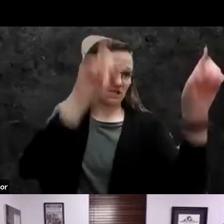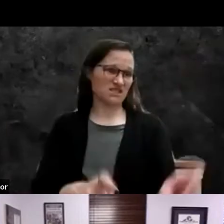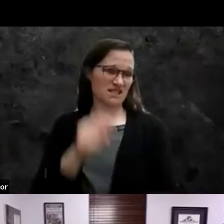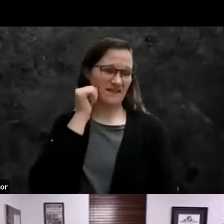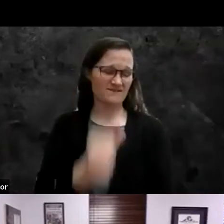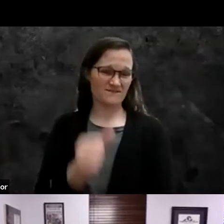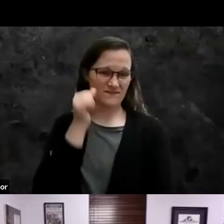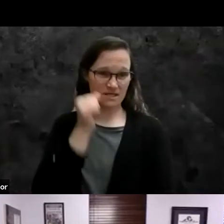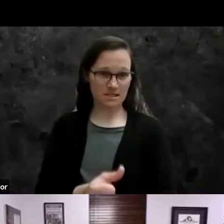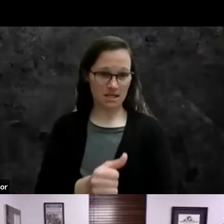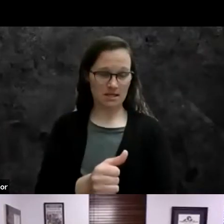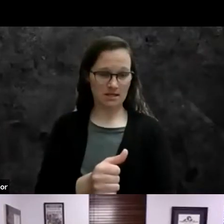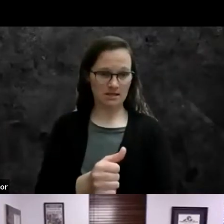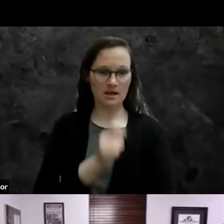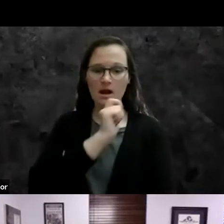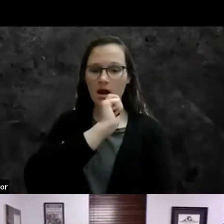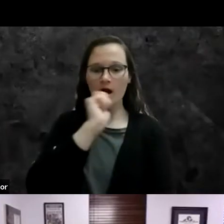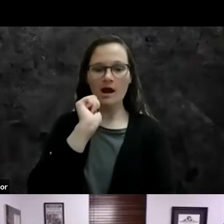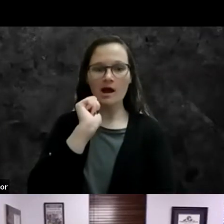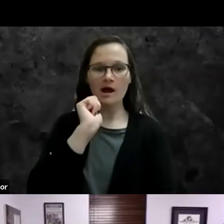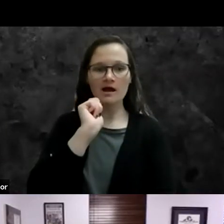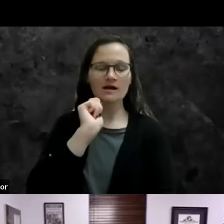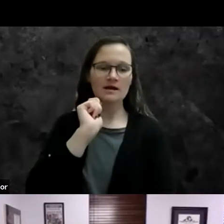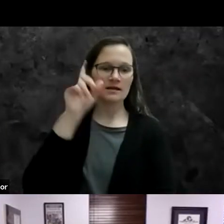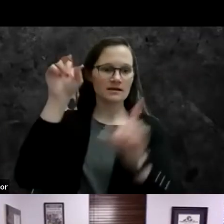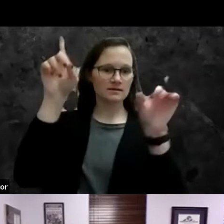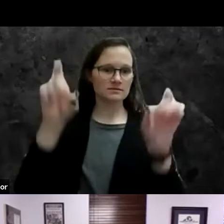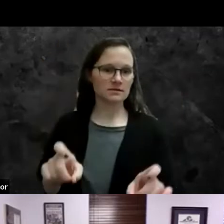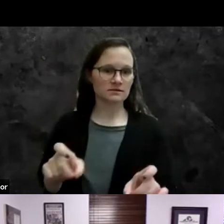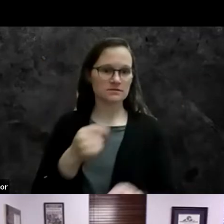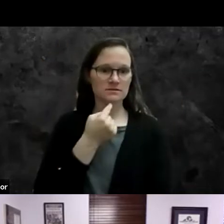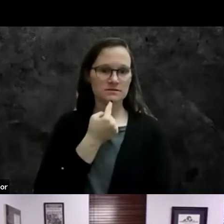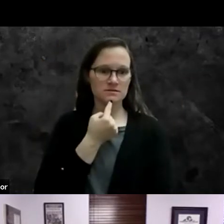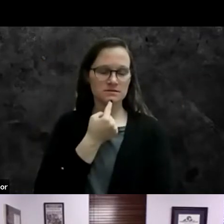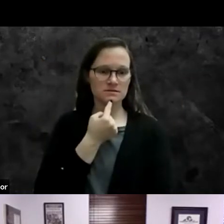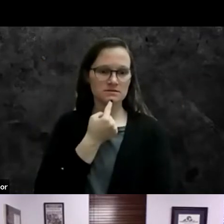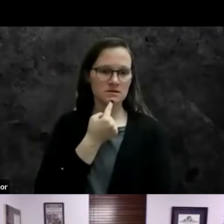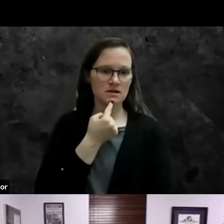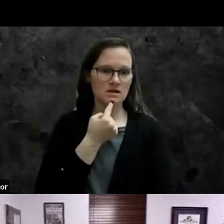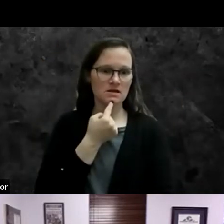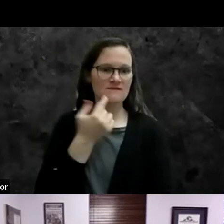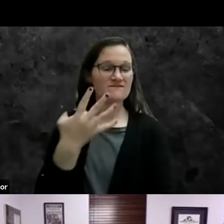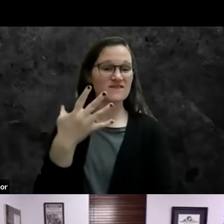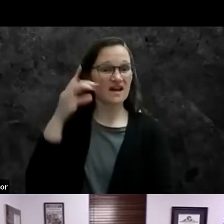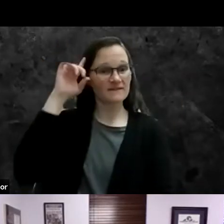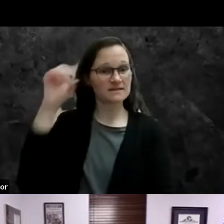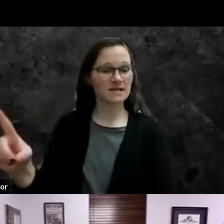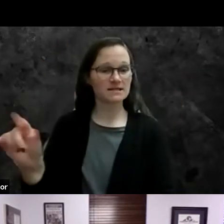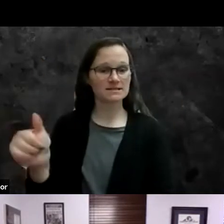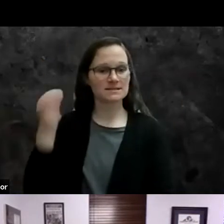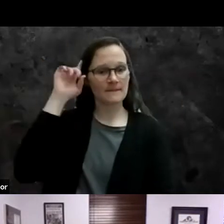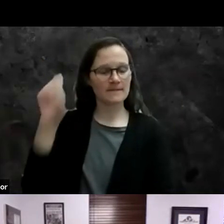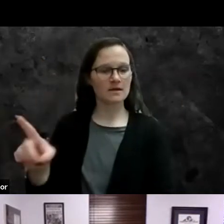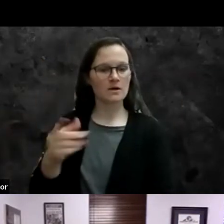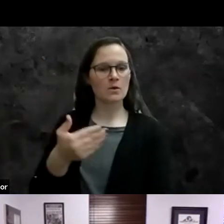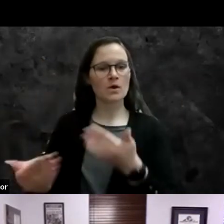that test would be a spit test, and the test would cost about 5 to 10 cents to manufacture. And I have to tell you, for whatever you've been paying for your